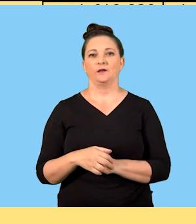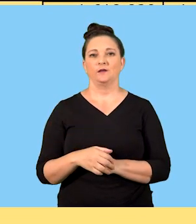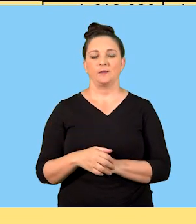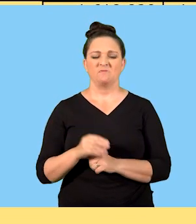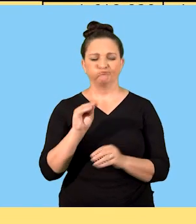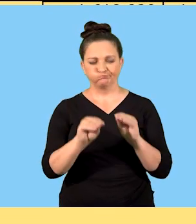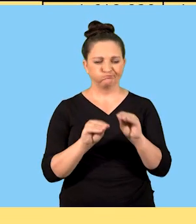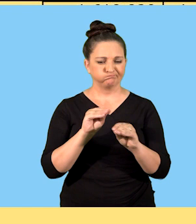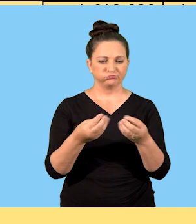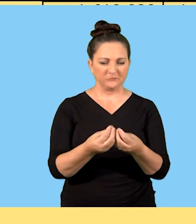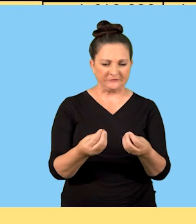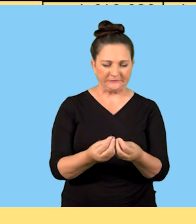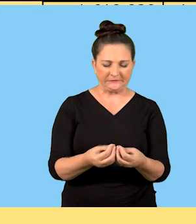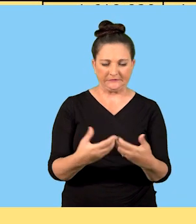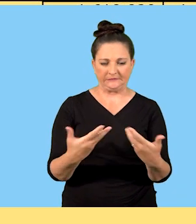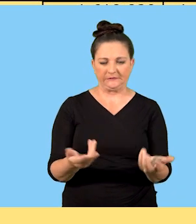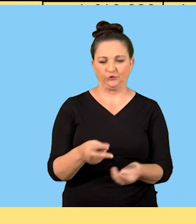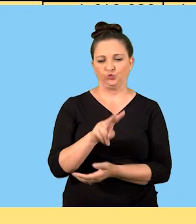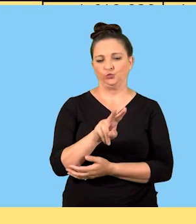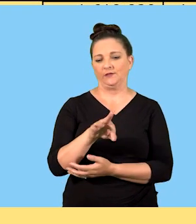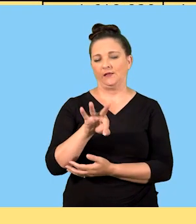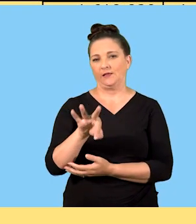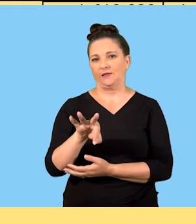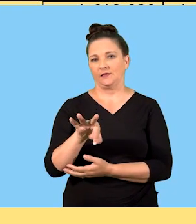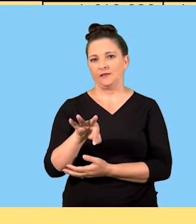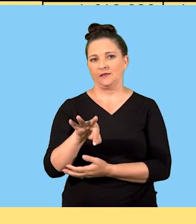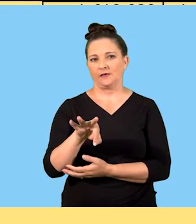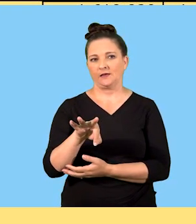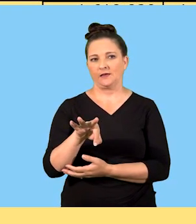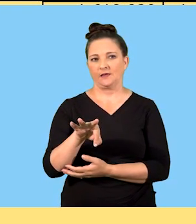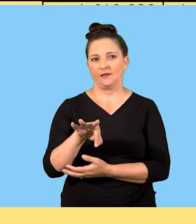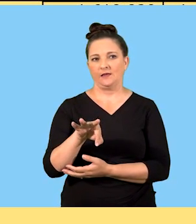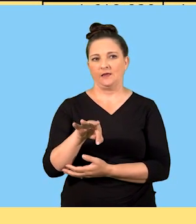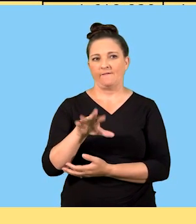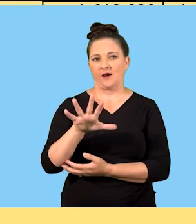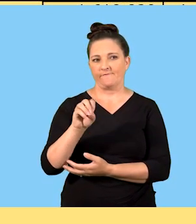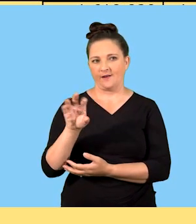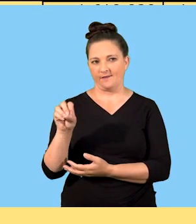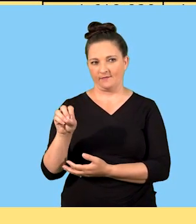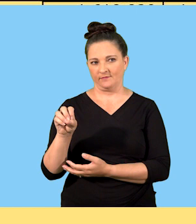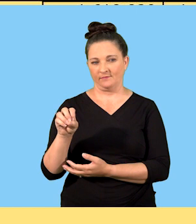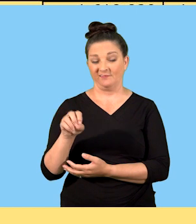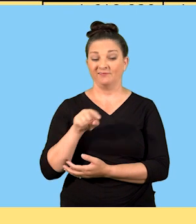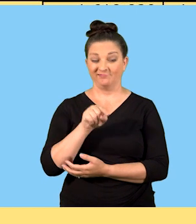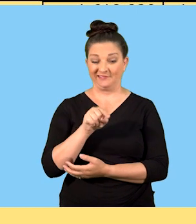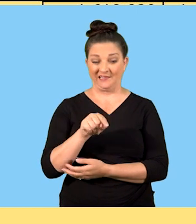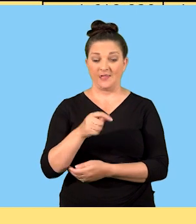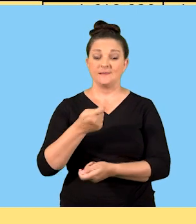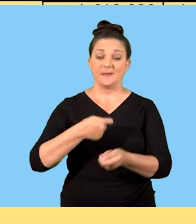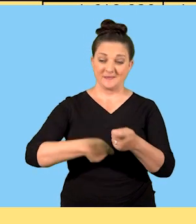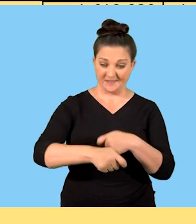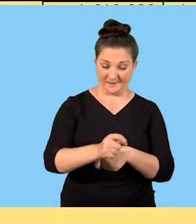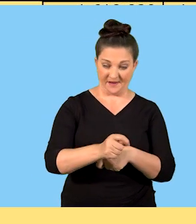one. Packing materials. Packing materials, 23,500. Packing materials are also